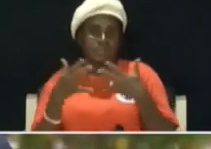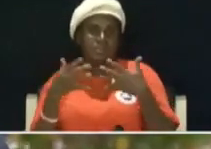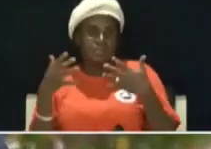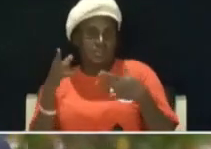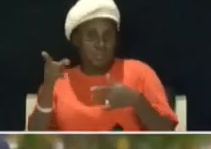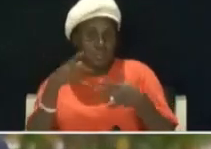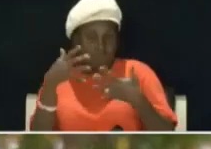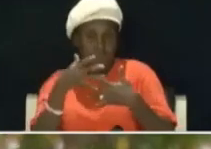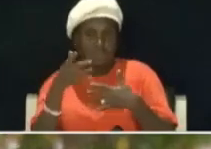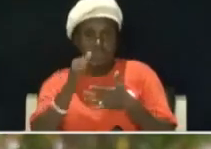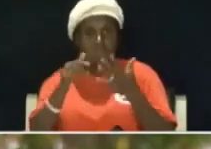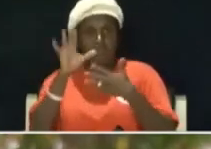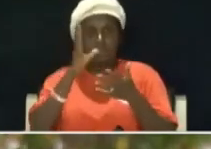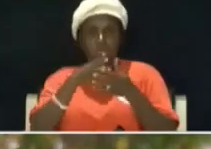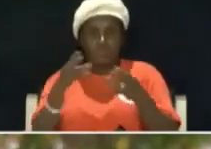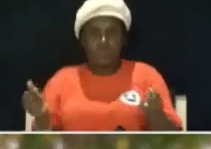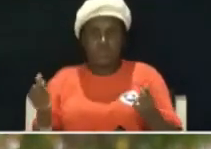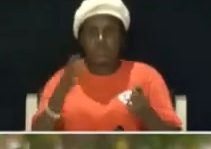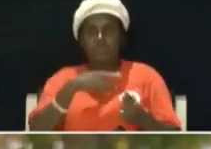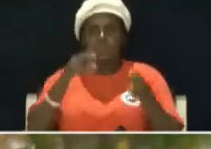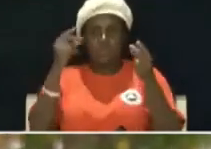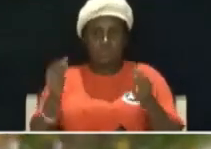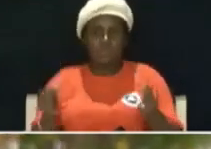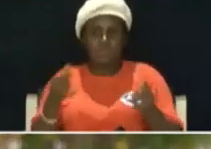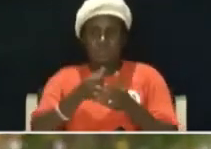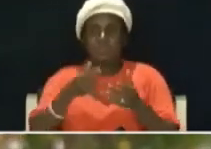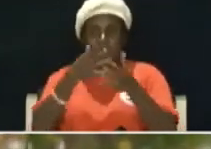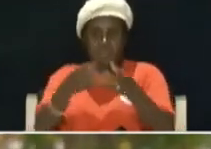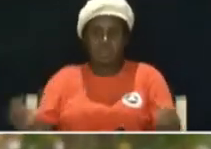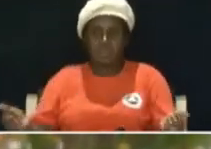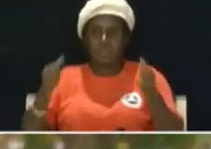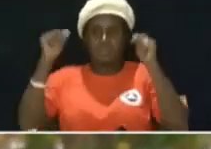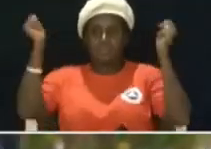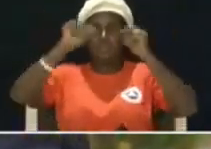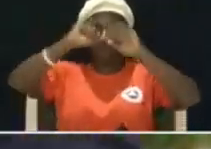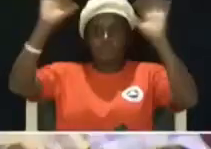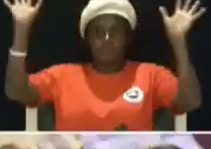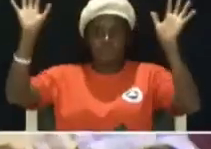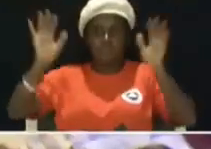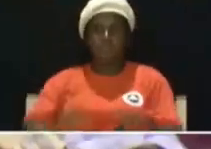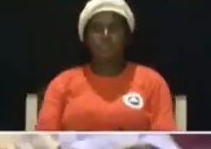and therefore it disappeared immediately. Praise the name of the Lord.